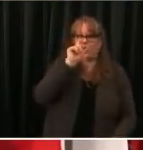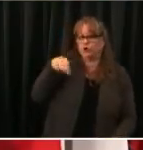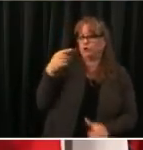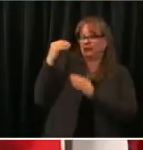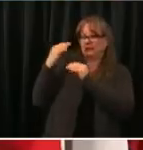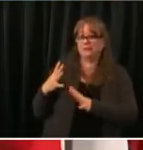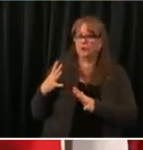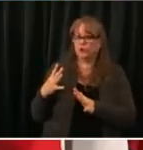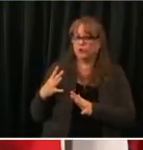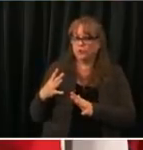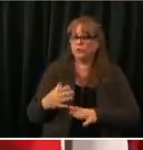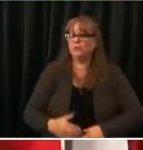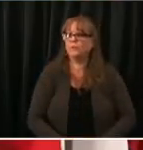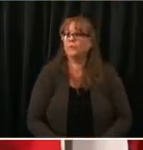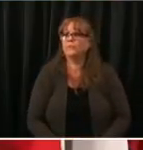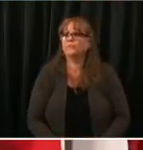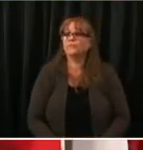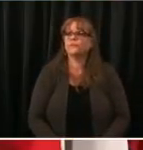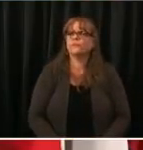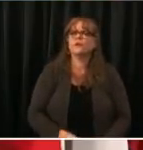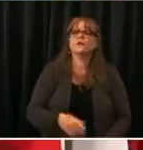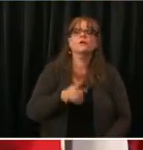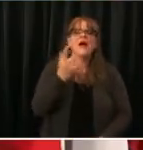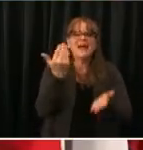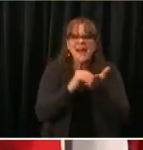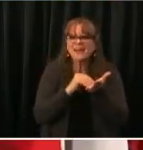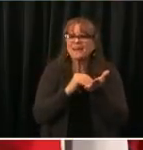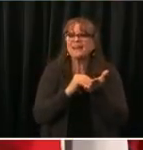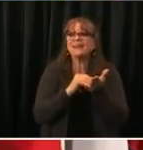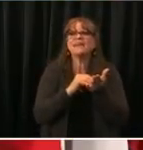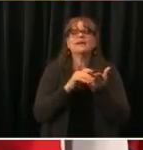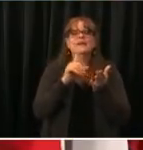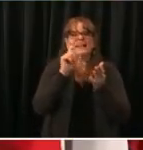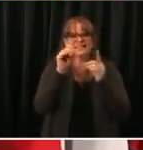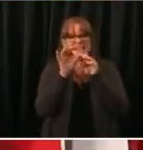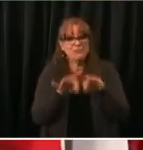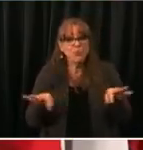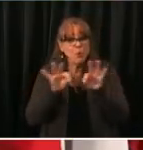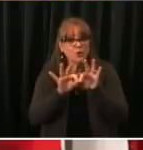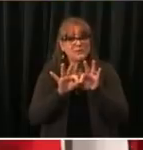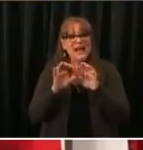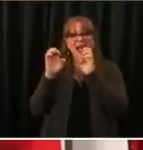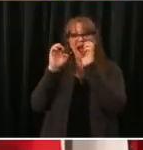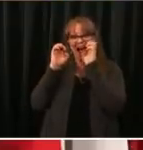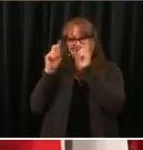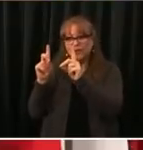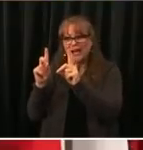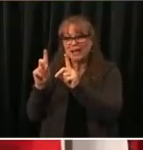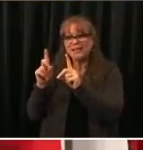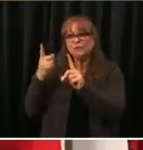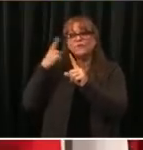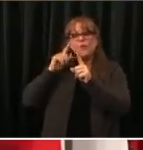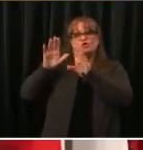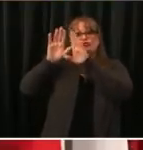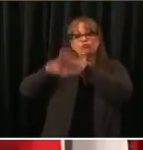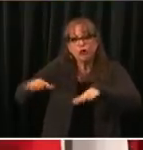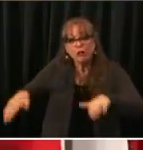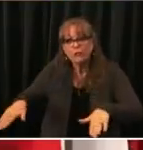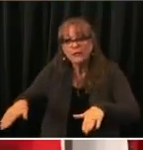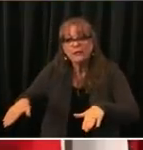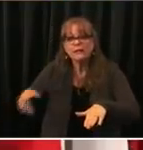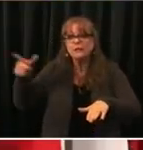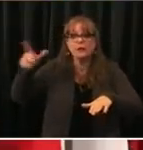Secondly, the foundational importance of education. Of course, first and foremost, for the kids, and we know that online has been very difficult and